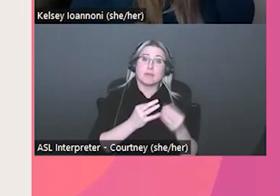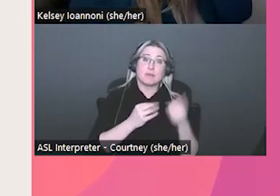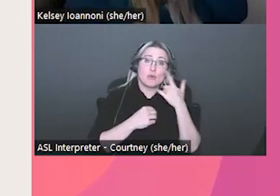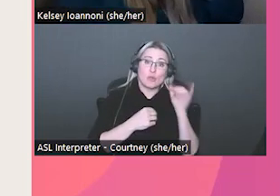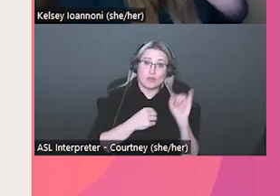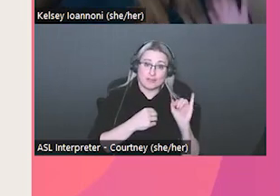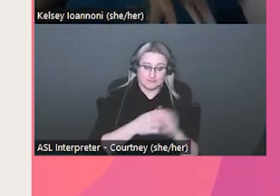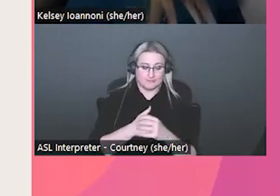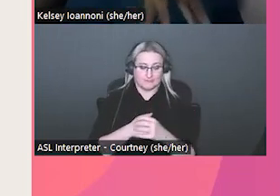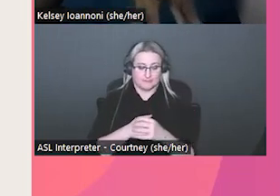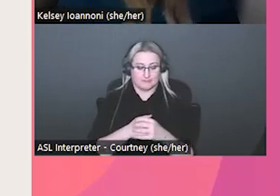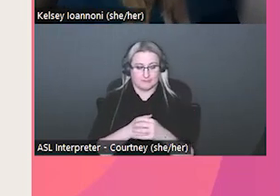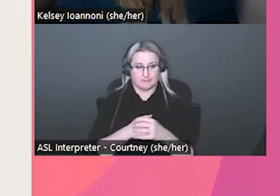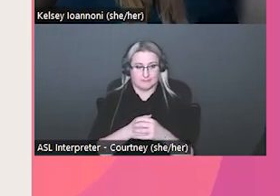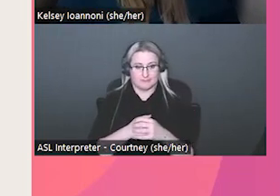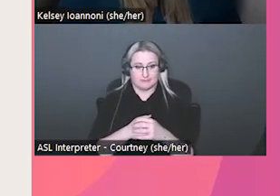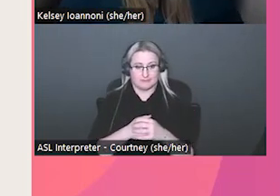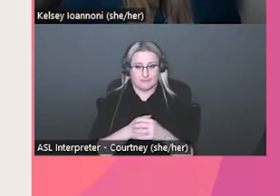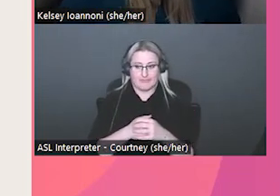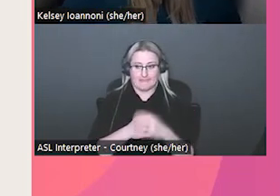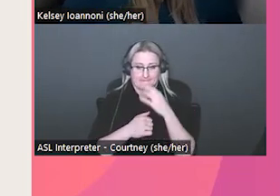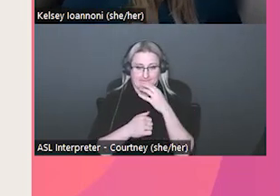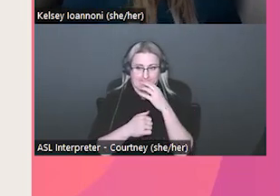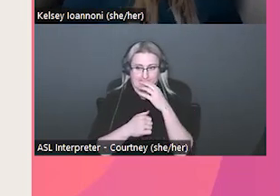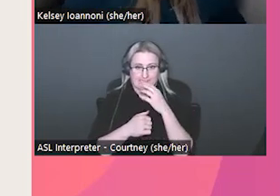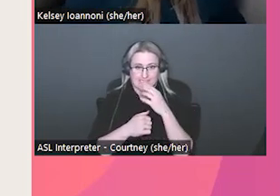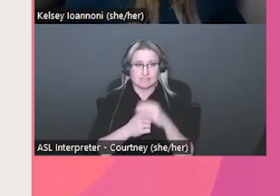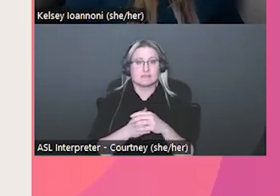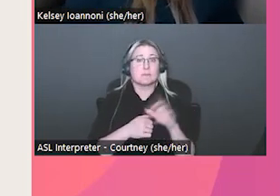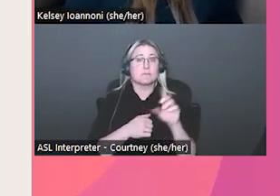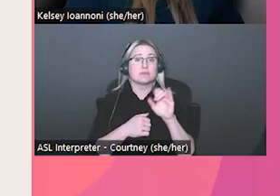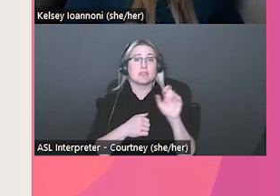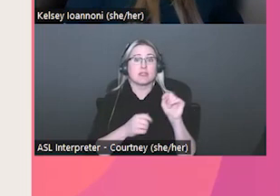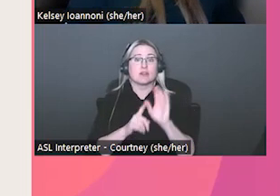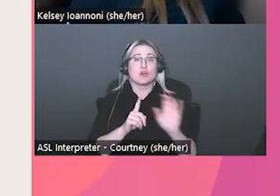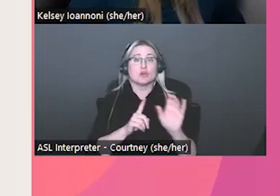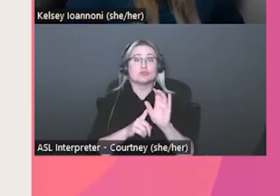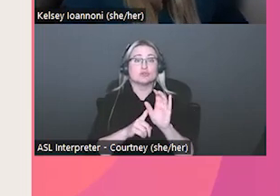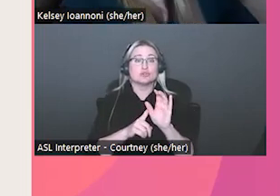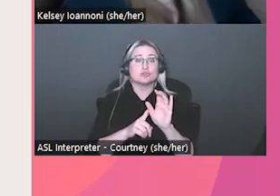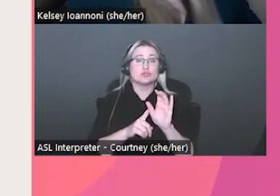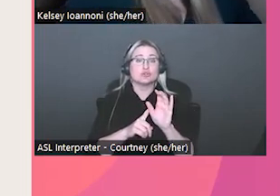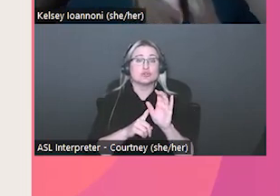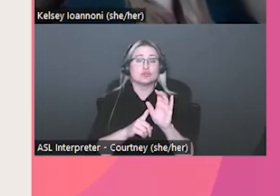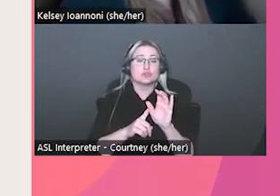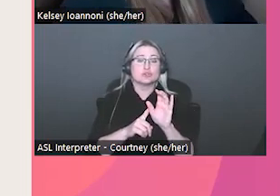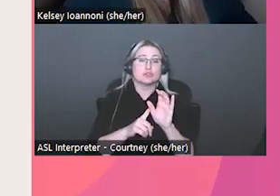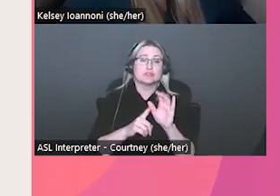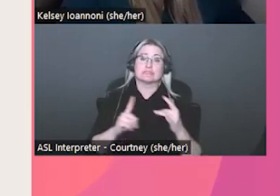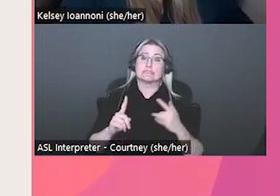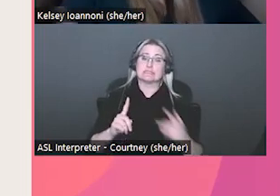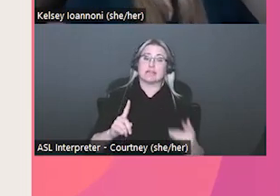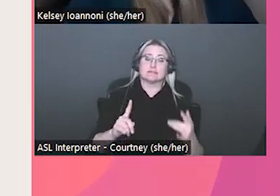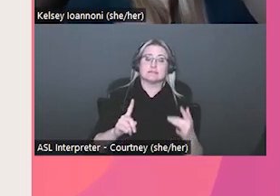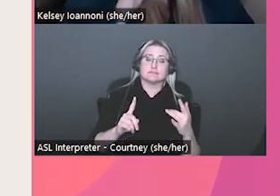Riley, the way in which diet culture is taken up as family-wide surveillance of fat people's bodies.